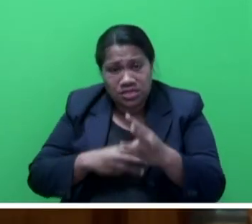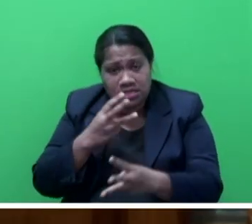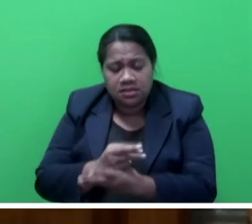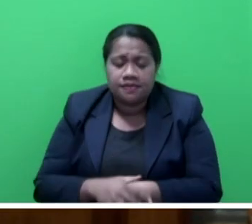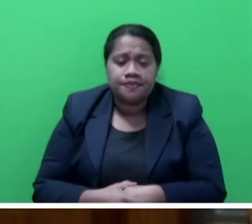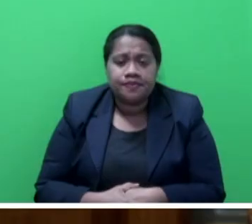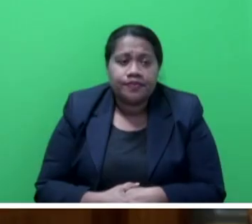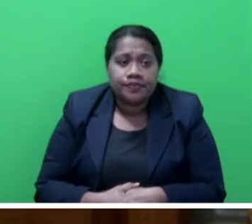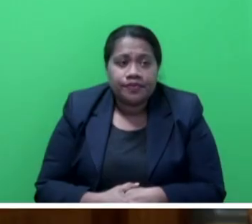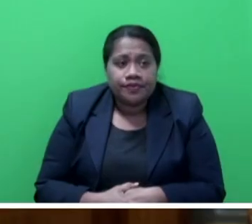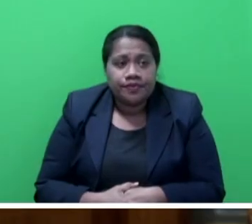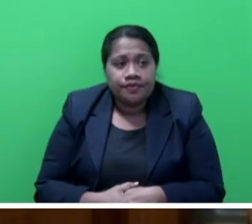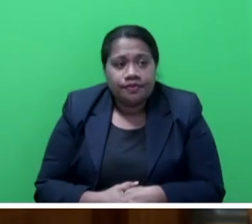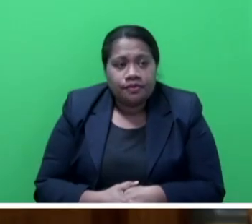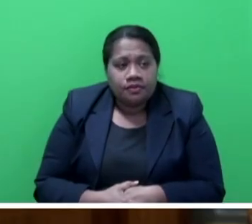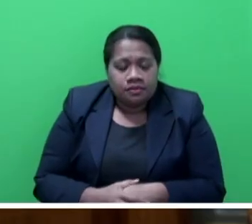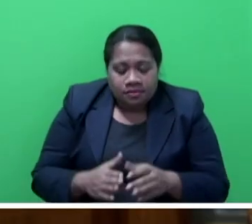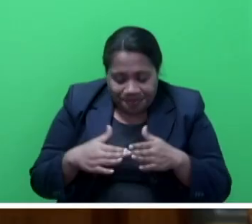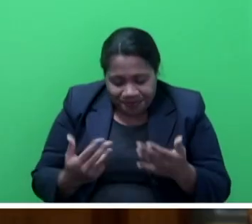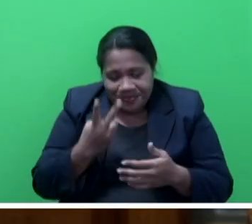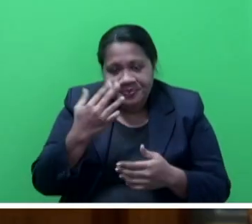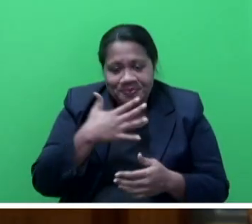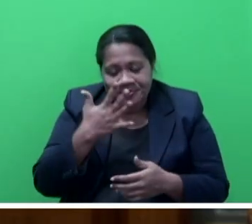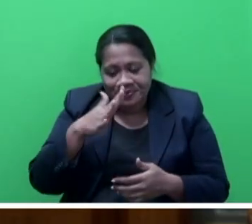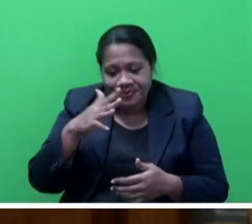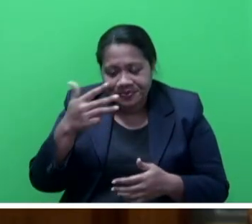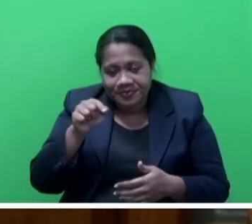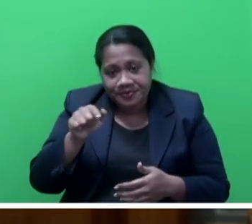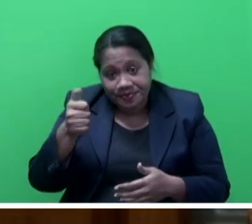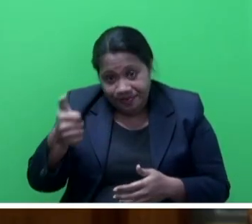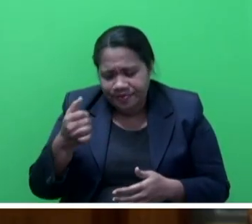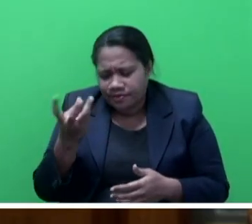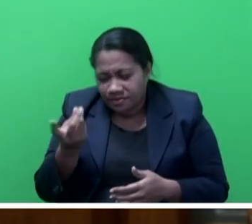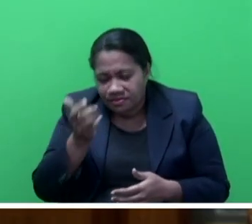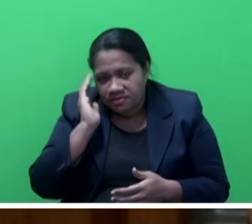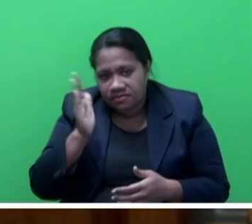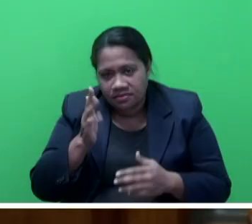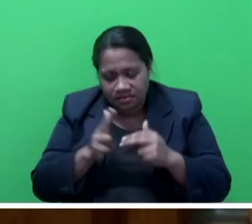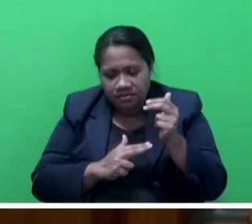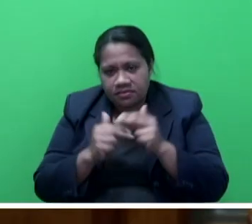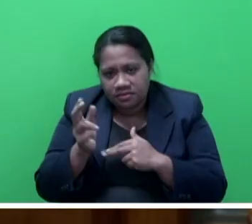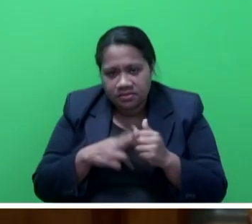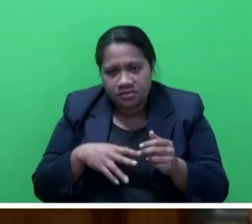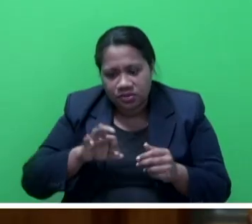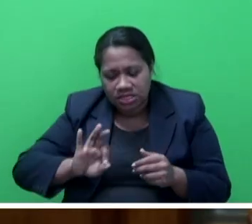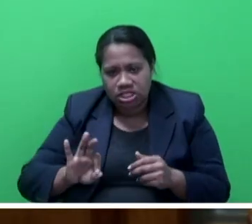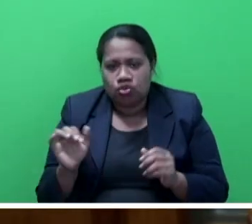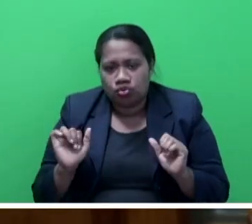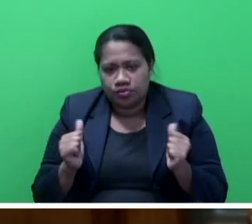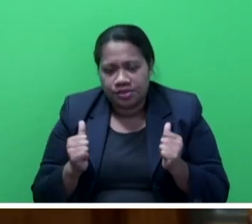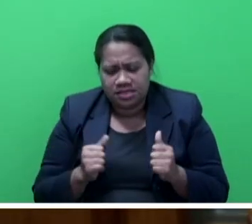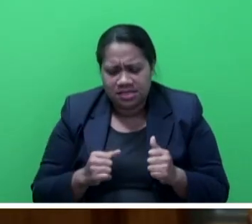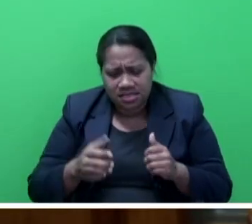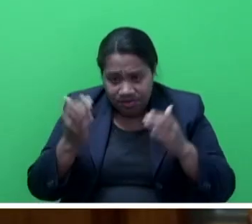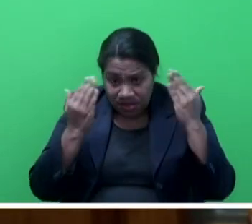agreement stands at 259.6. As I mentioned, that some school buildings are yet to complete. Mr. Speaker, schools are now